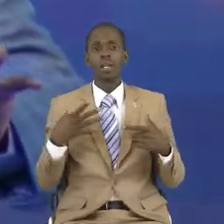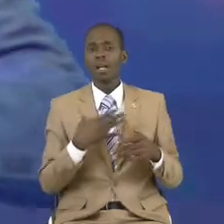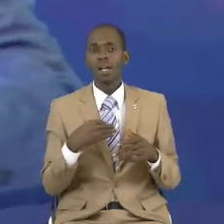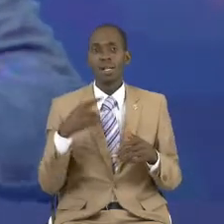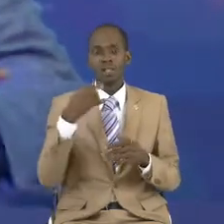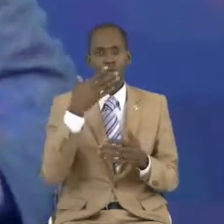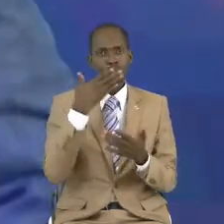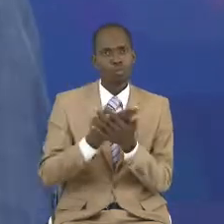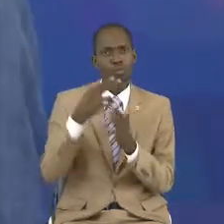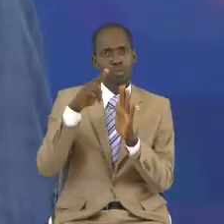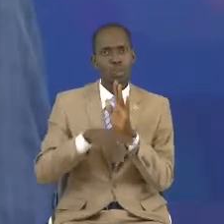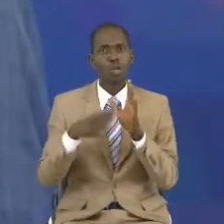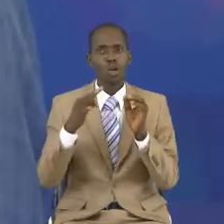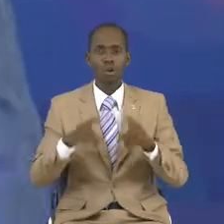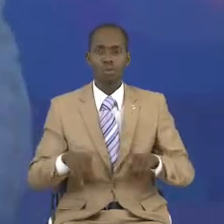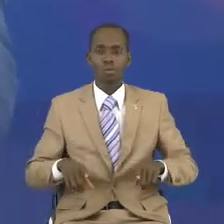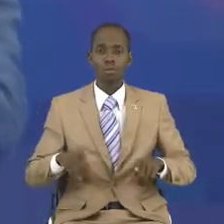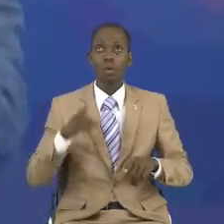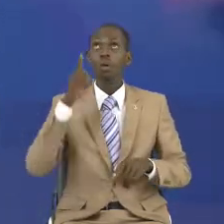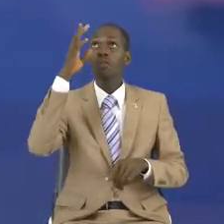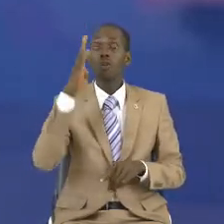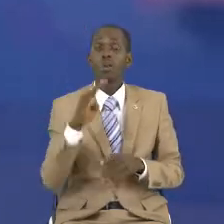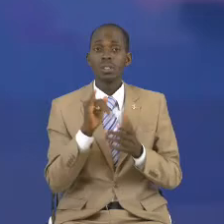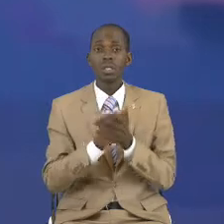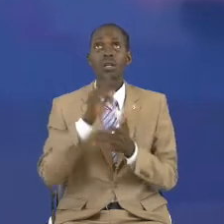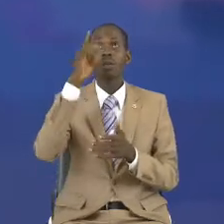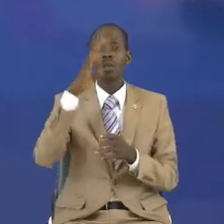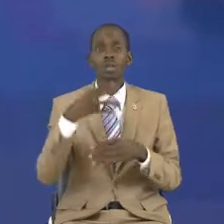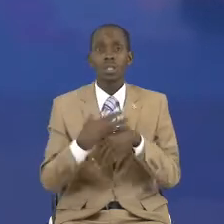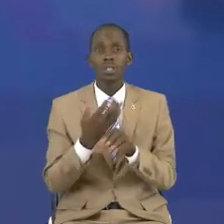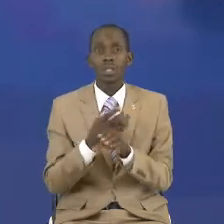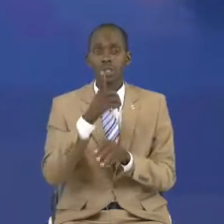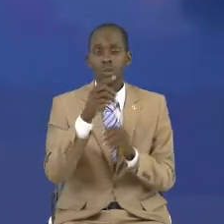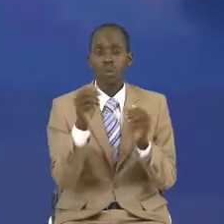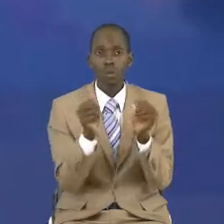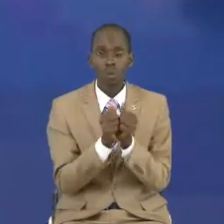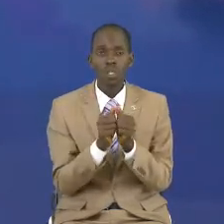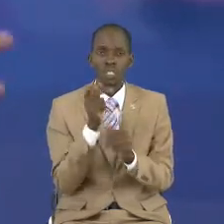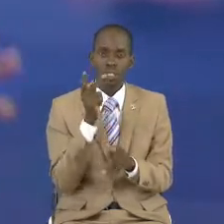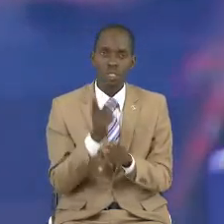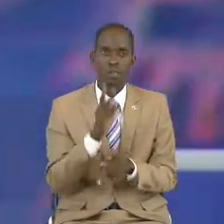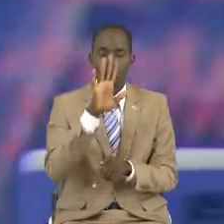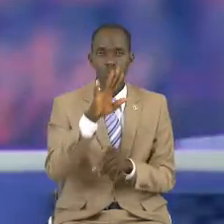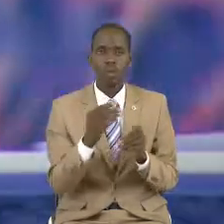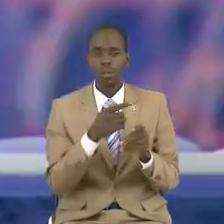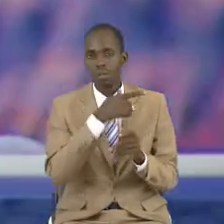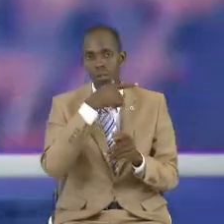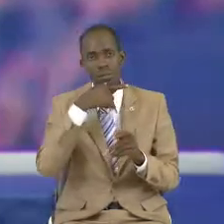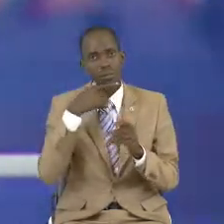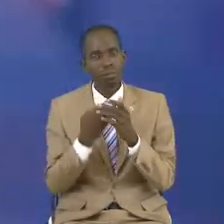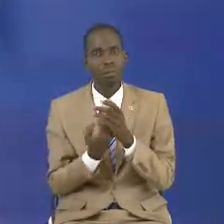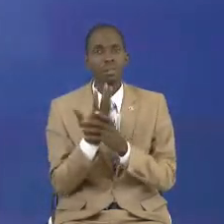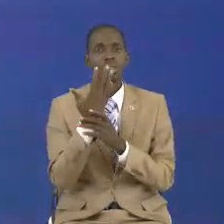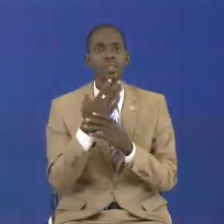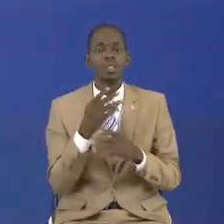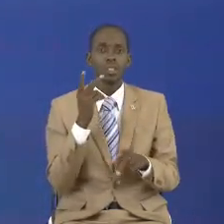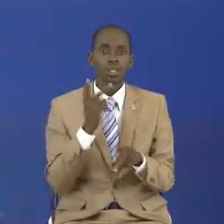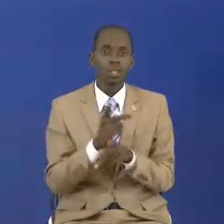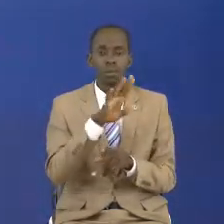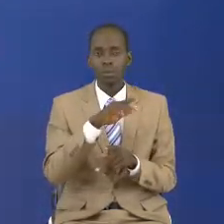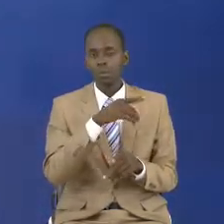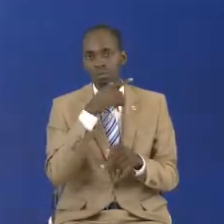god that god has created you with keep your guardian keep your guardian were